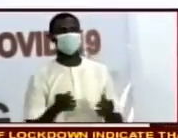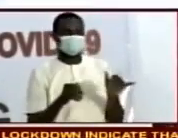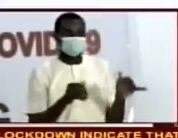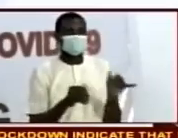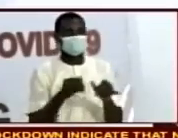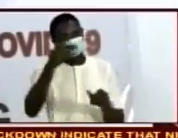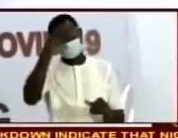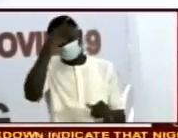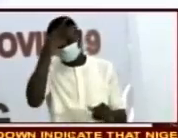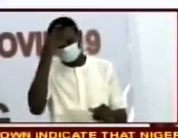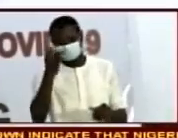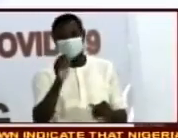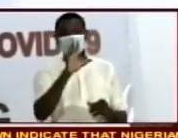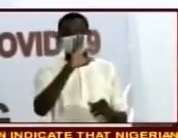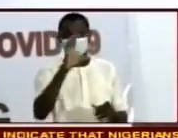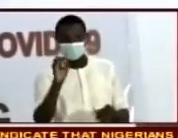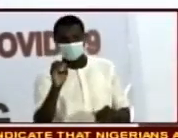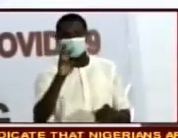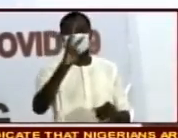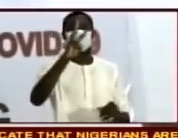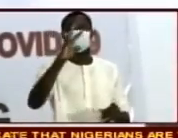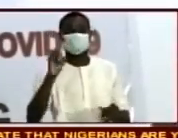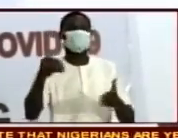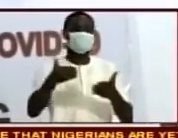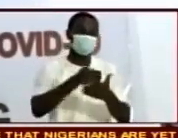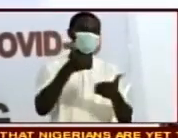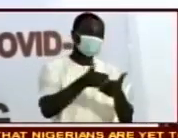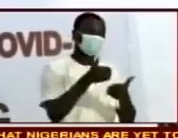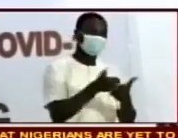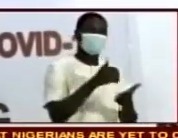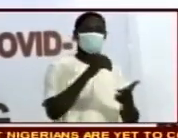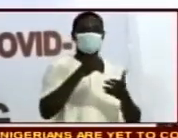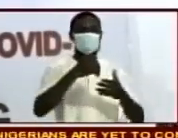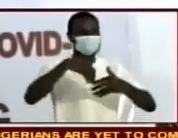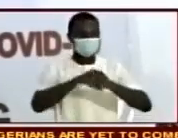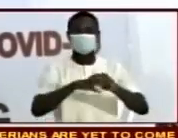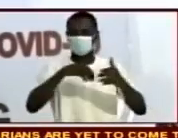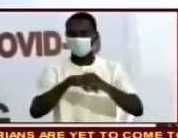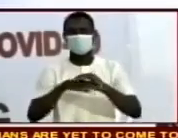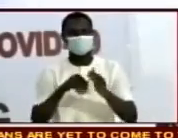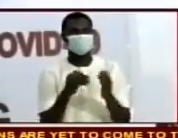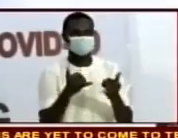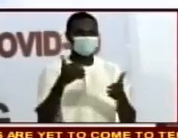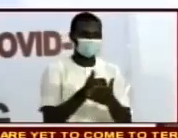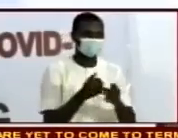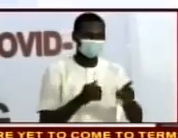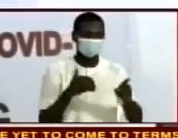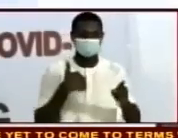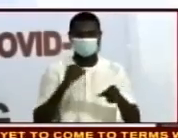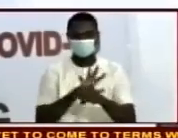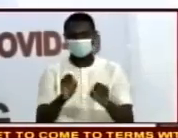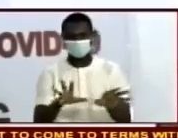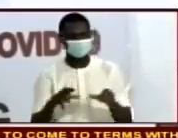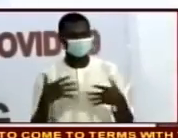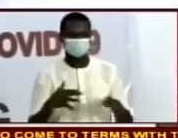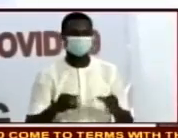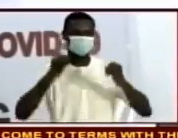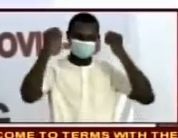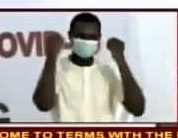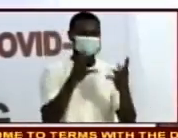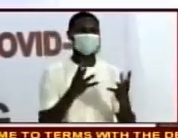50, 60 new patients coming into the treatment centers that have just been established. So just like we're working on the supply chain